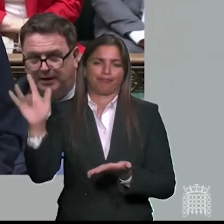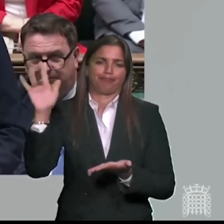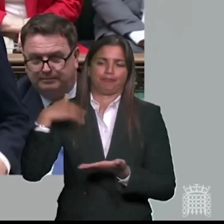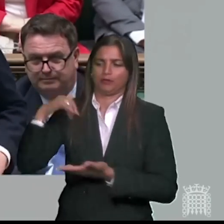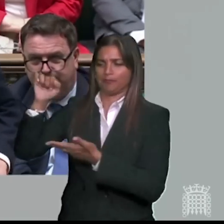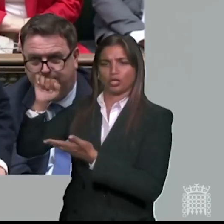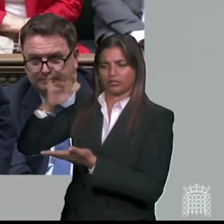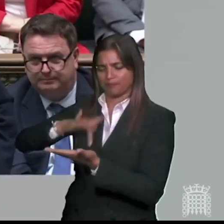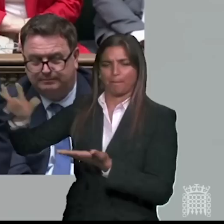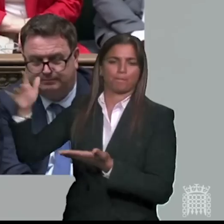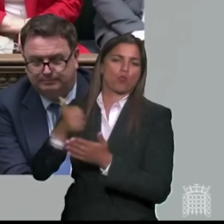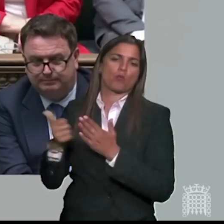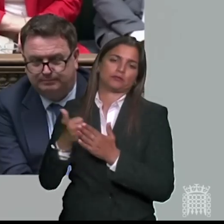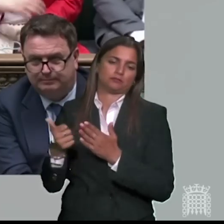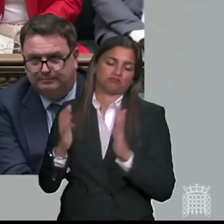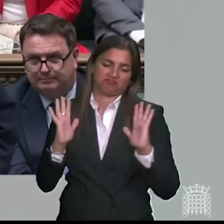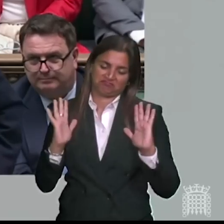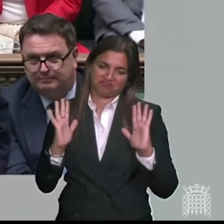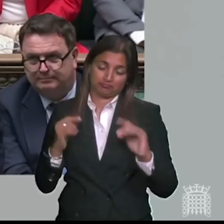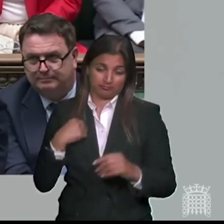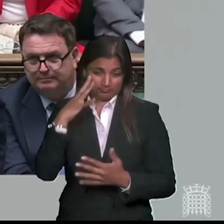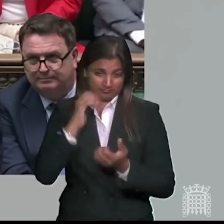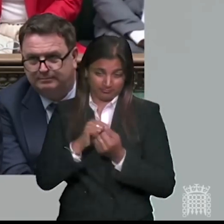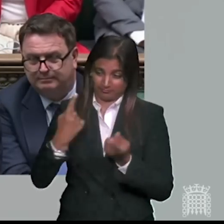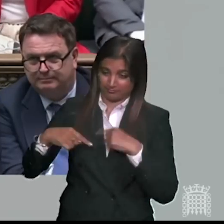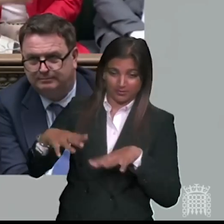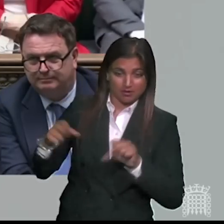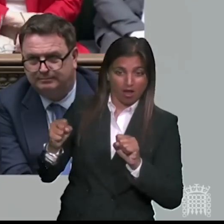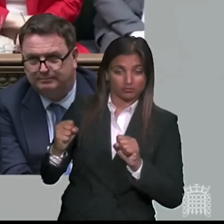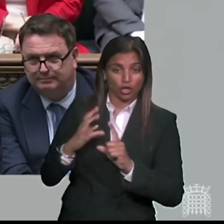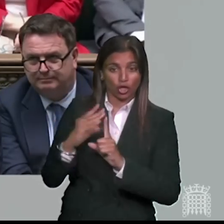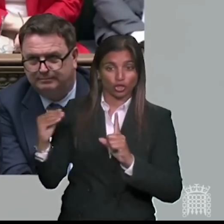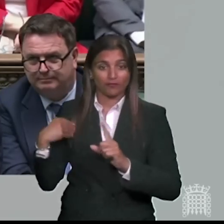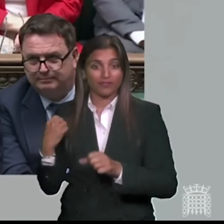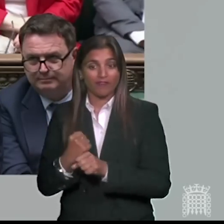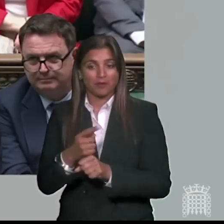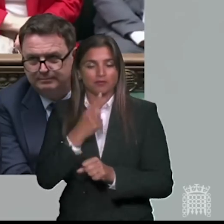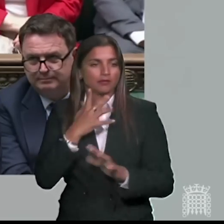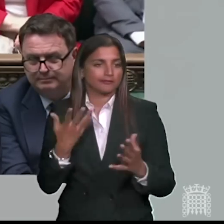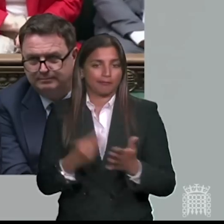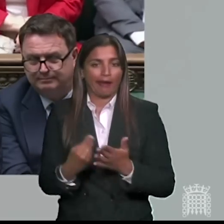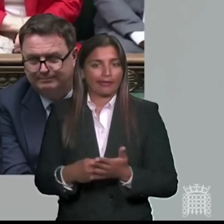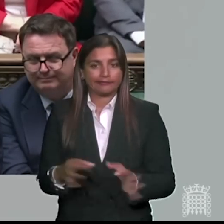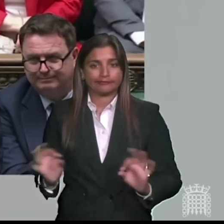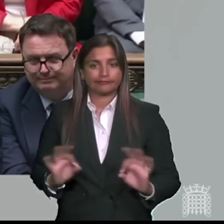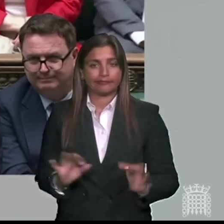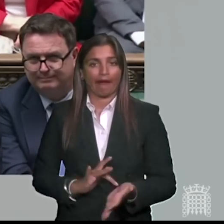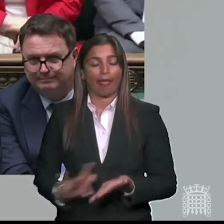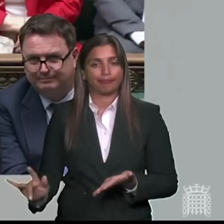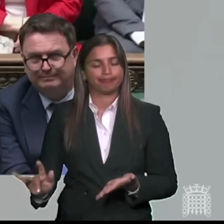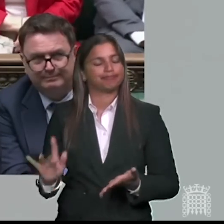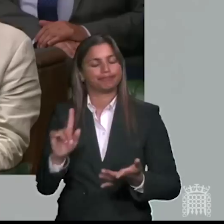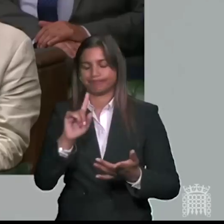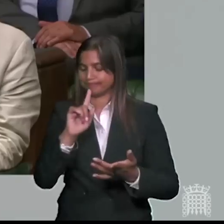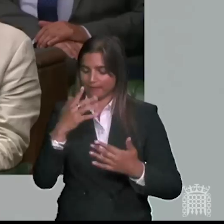Treasury. And I well remember when we entered government, the note saying there was no money left. We should never allow that